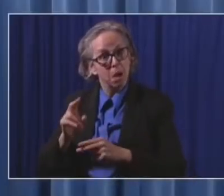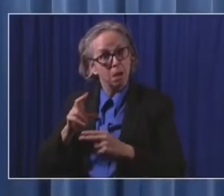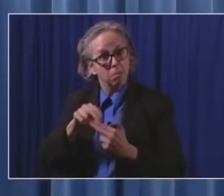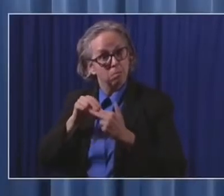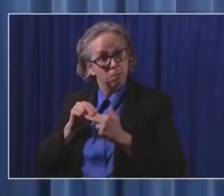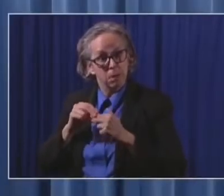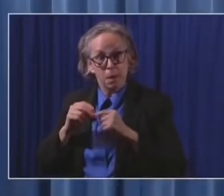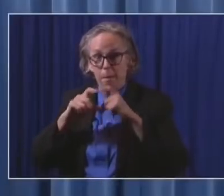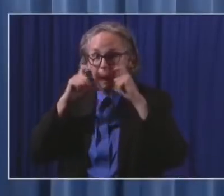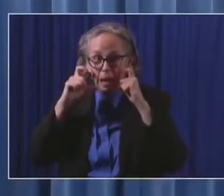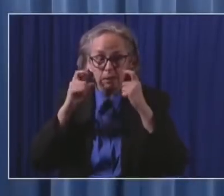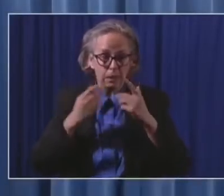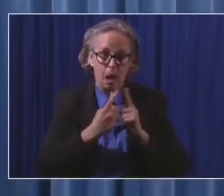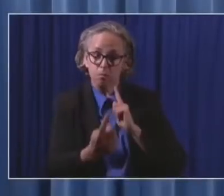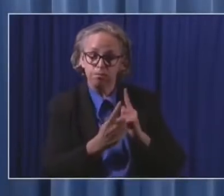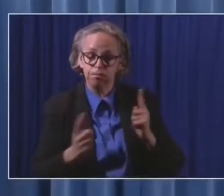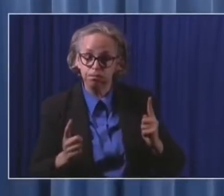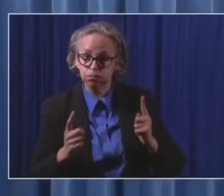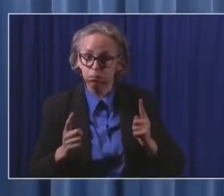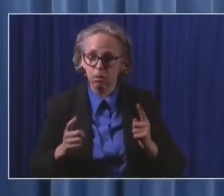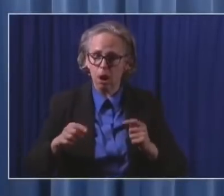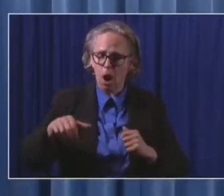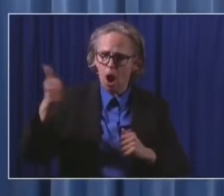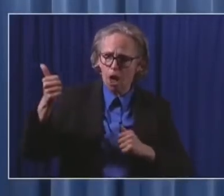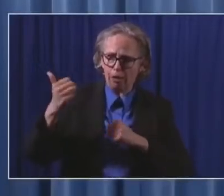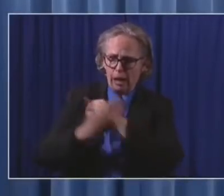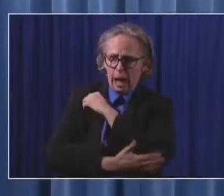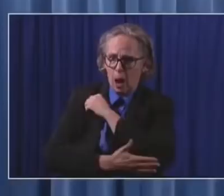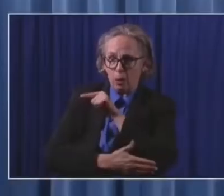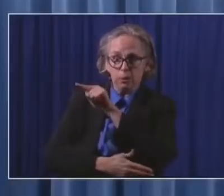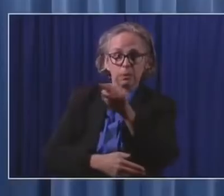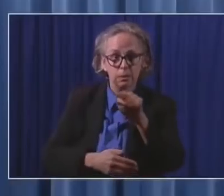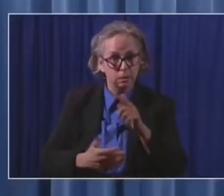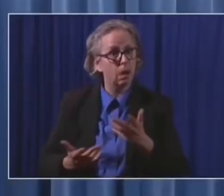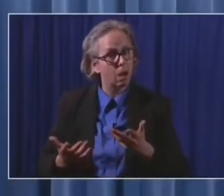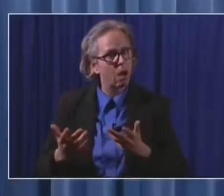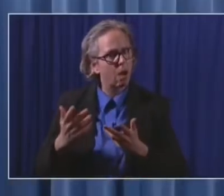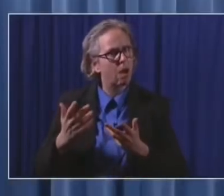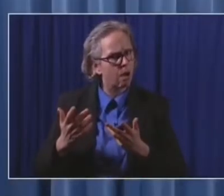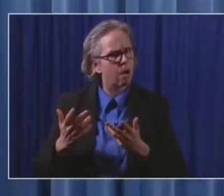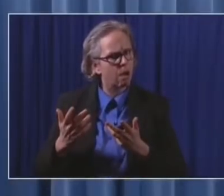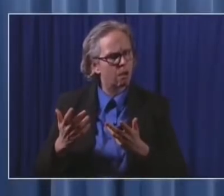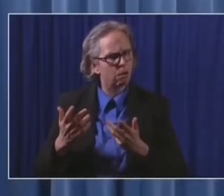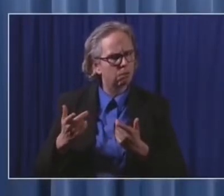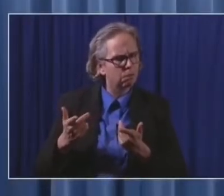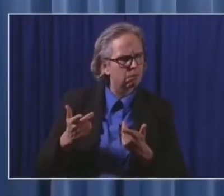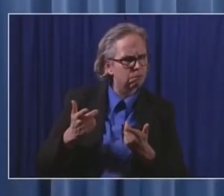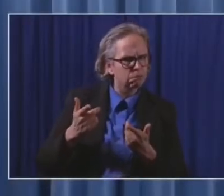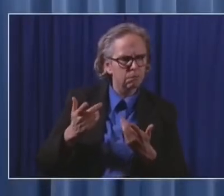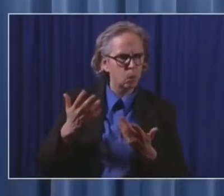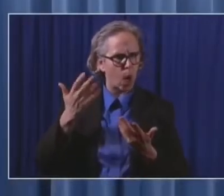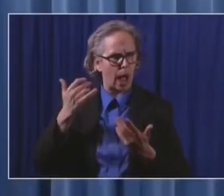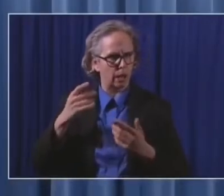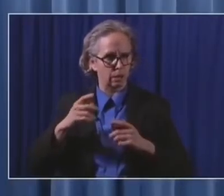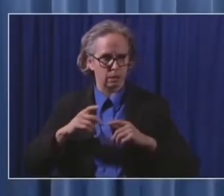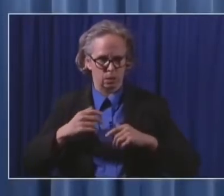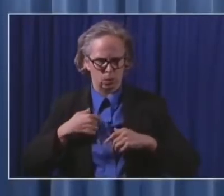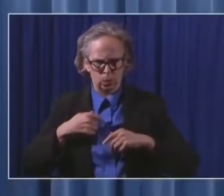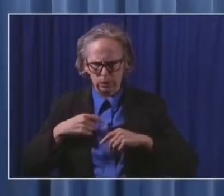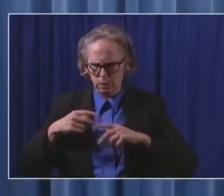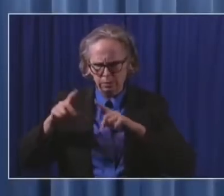fast. And so if we can go in and people wear masks, people keep their distance in the other